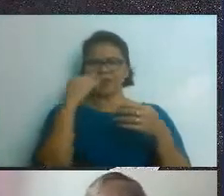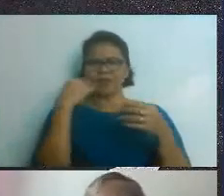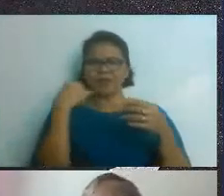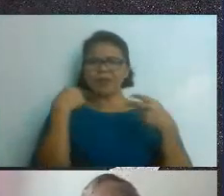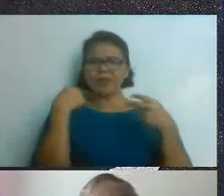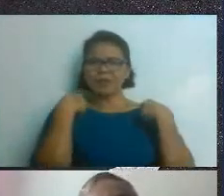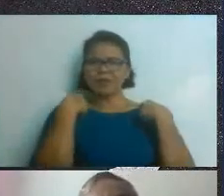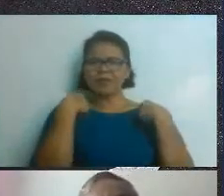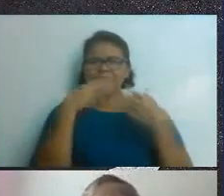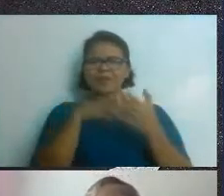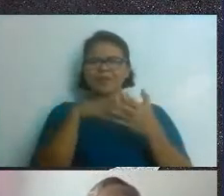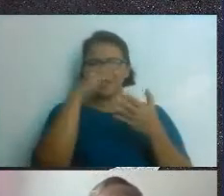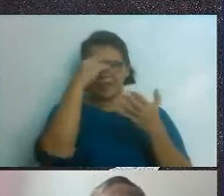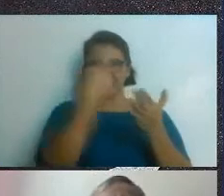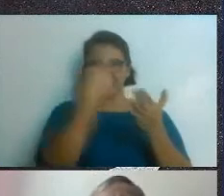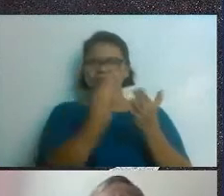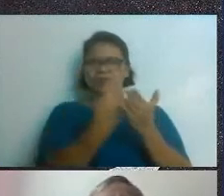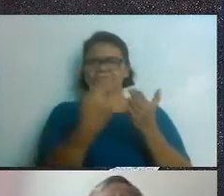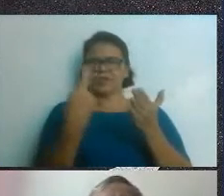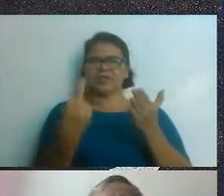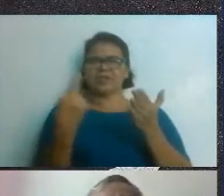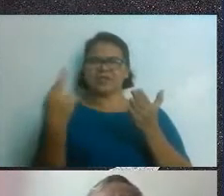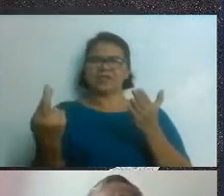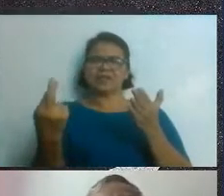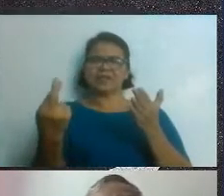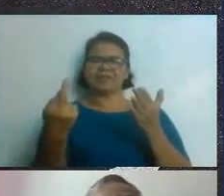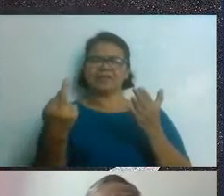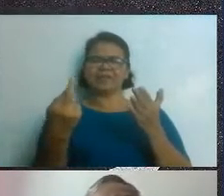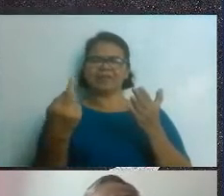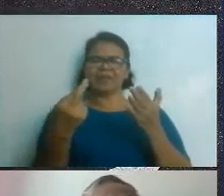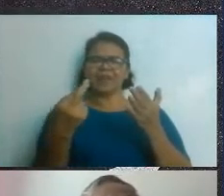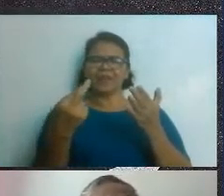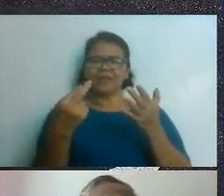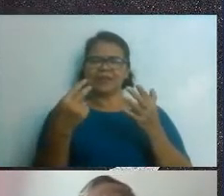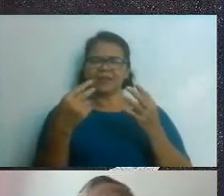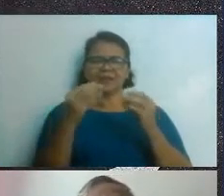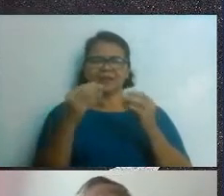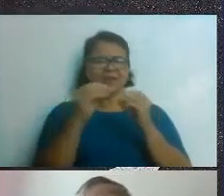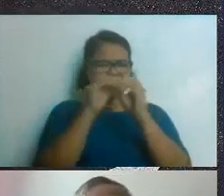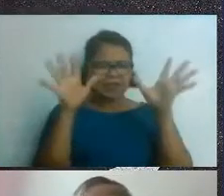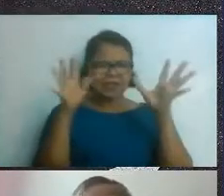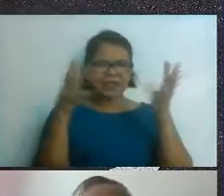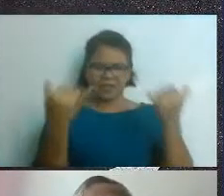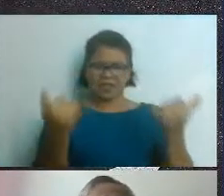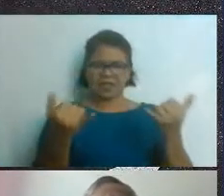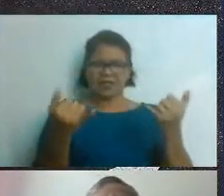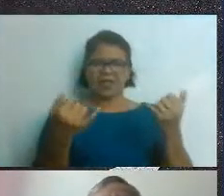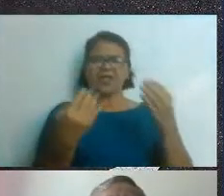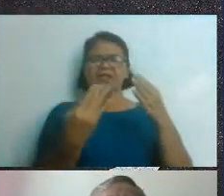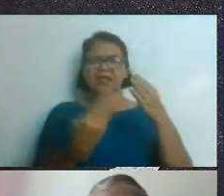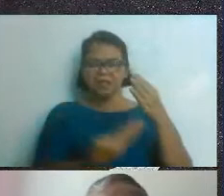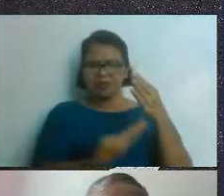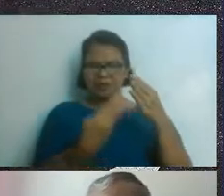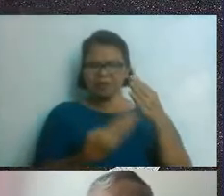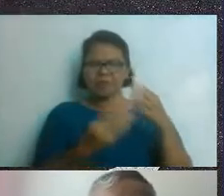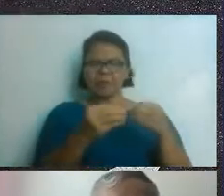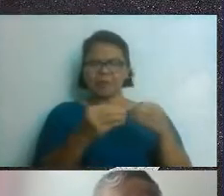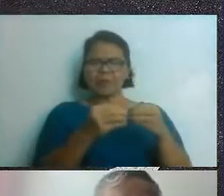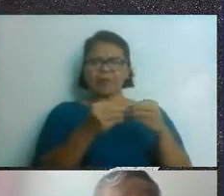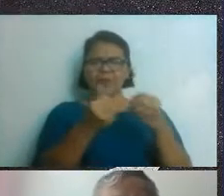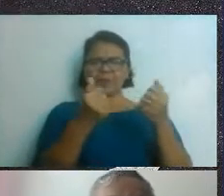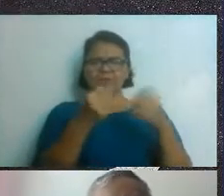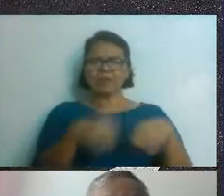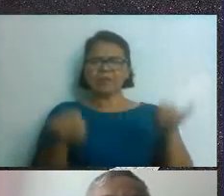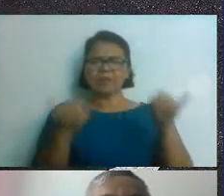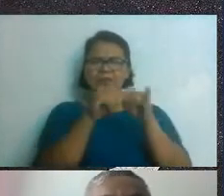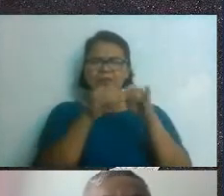by now that the most basic learning resource, in addition to the textbooks, ang iba nga, wala pa